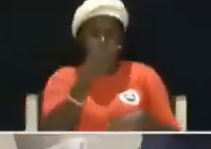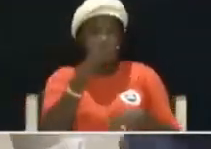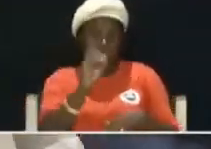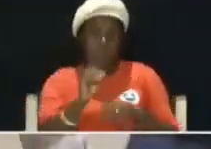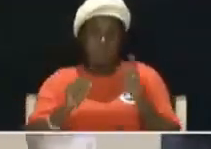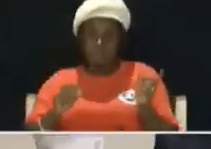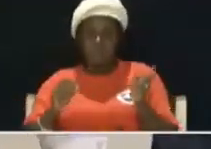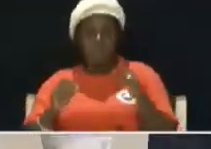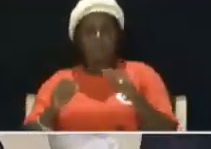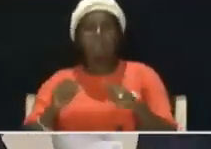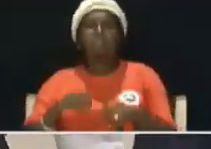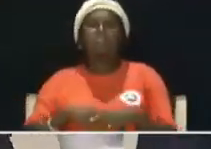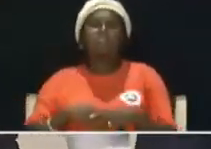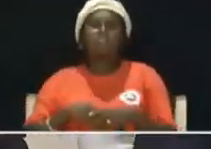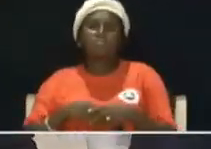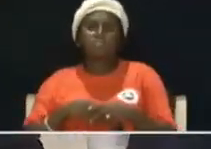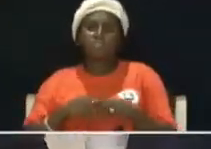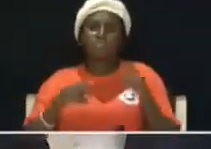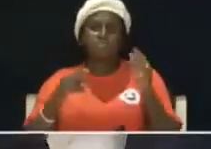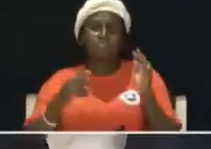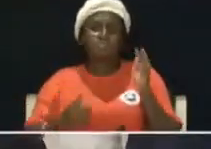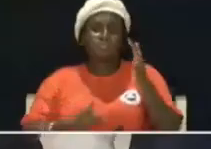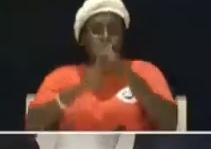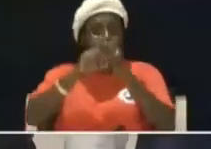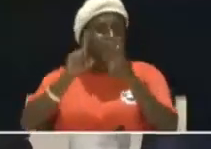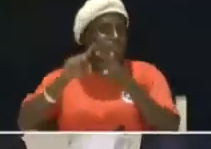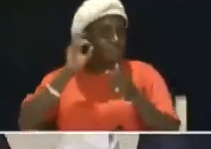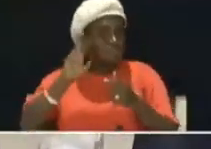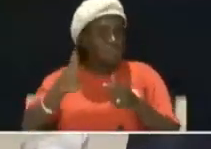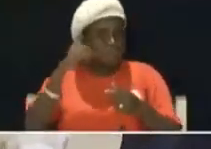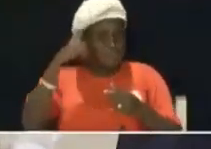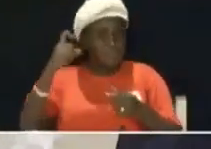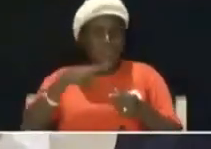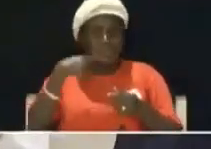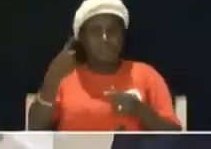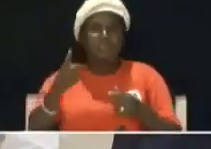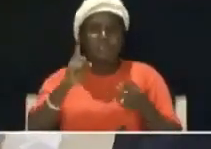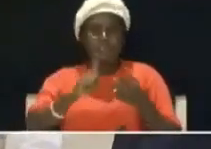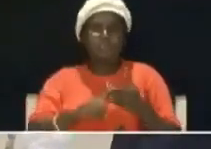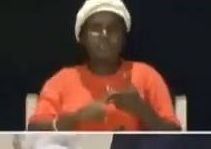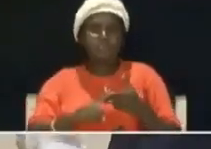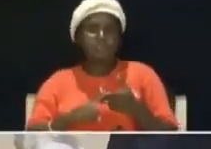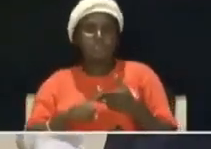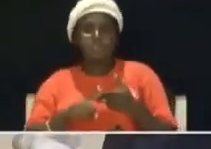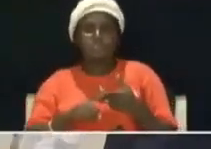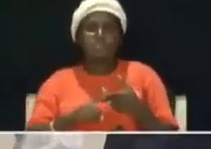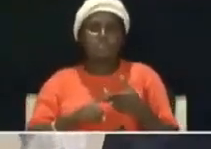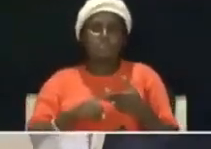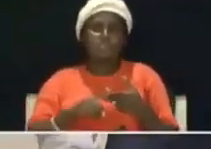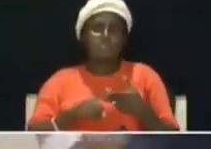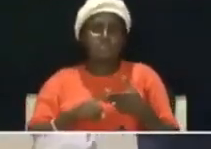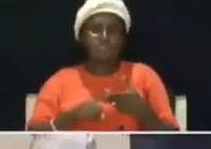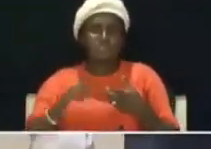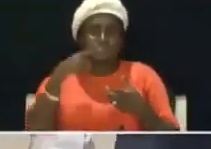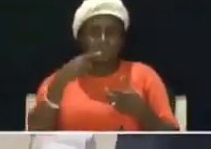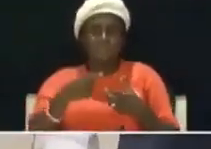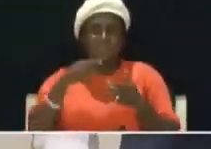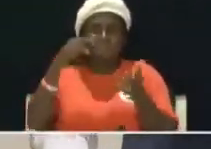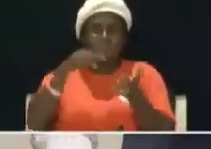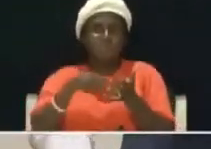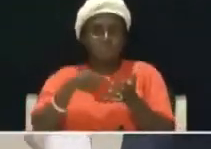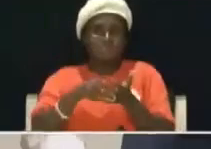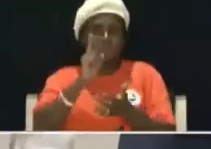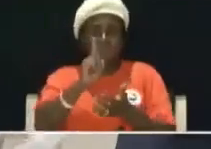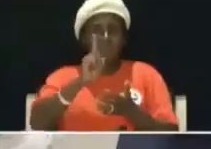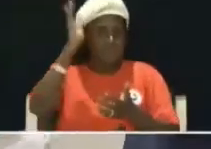Lord, Daddy E.A. Adeboye, appeared to her and told her, I quote, he said, this one will